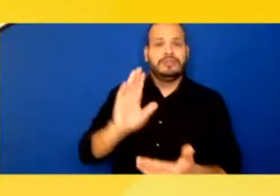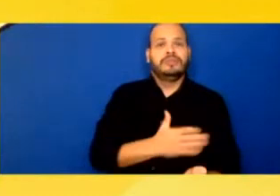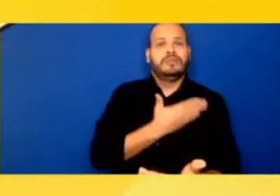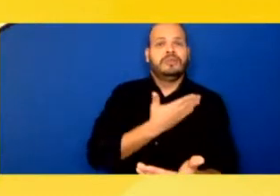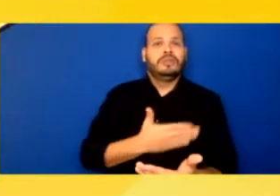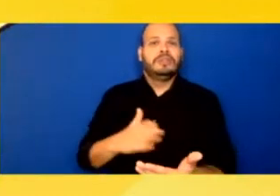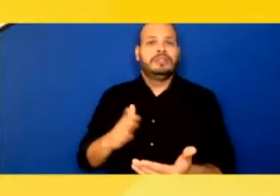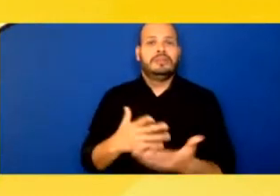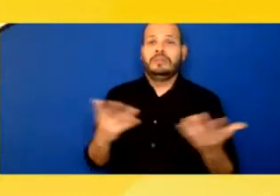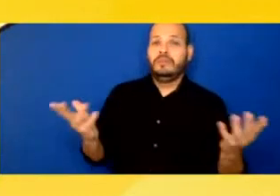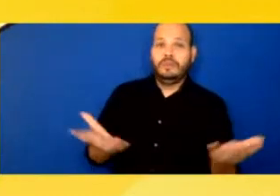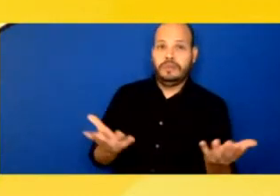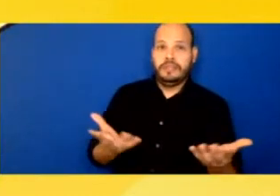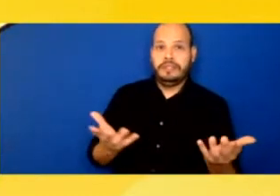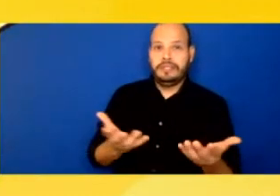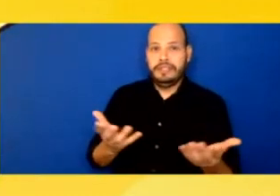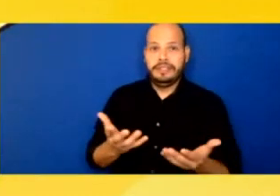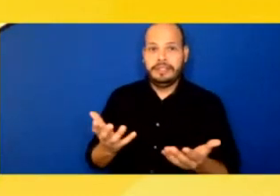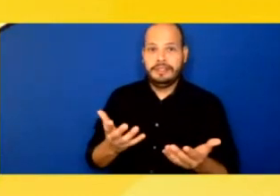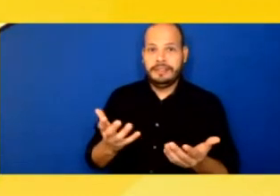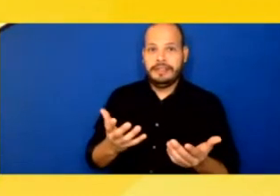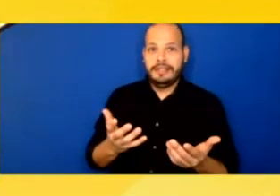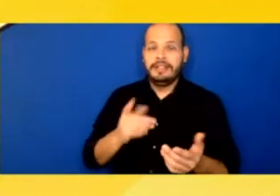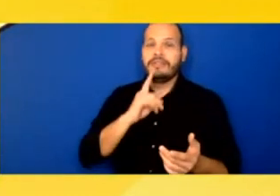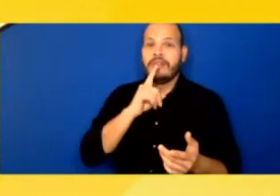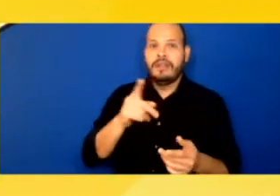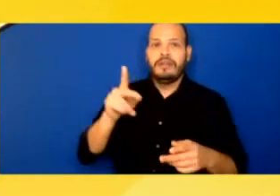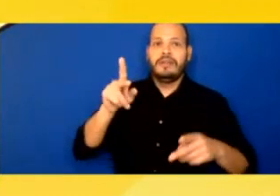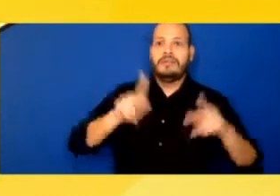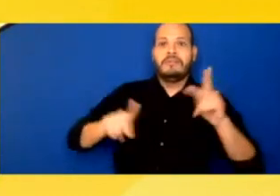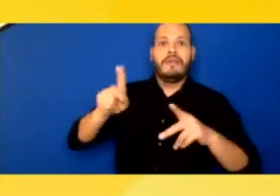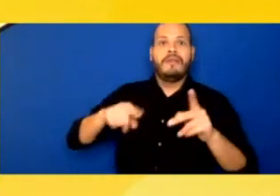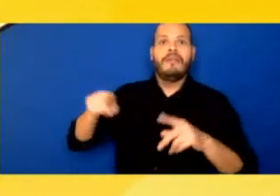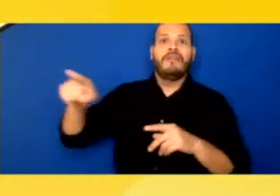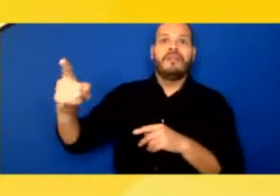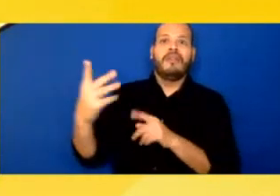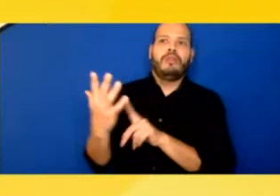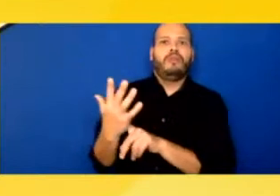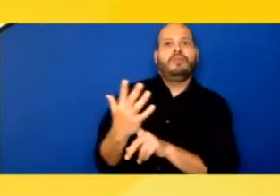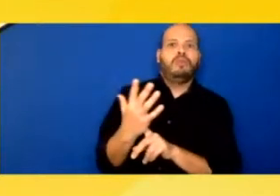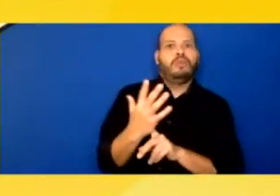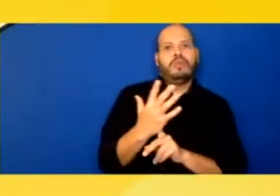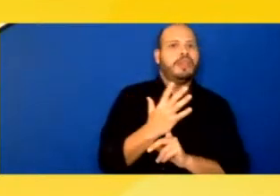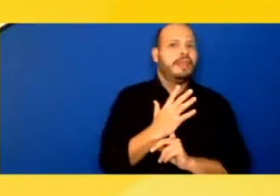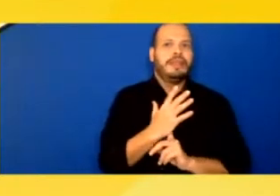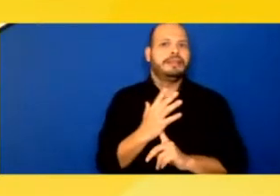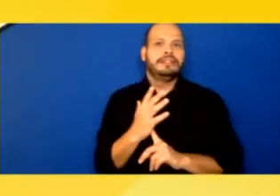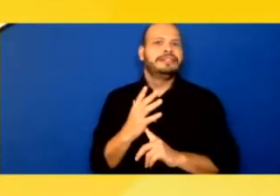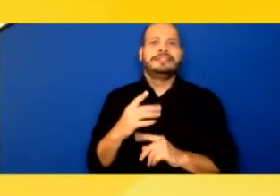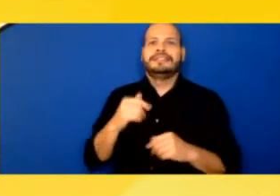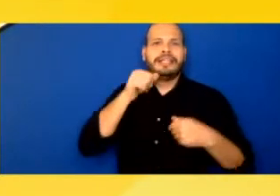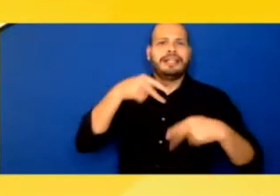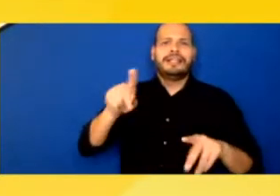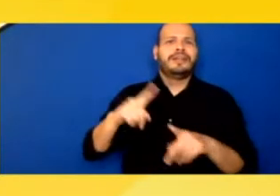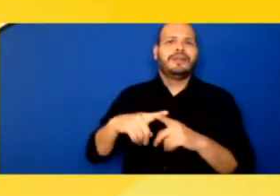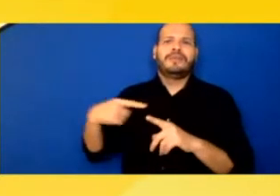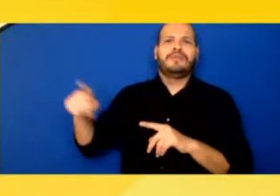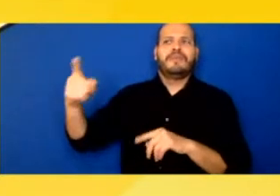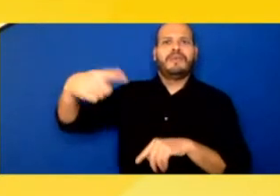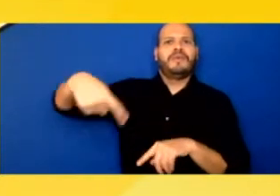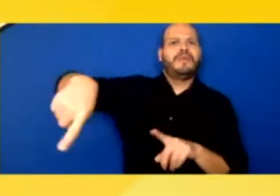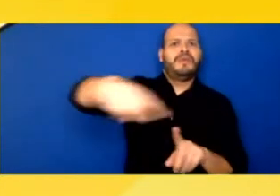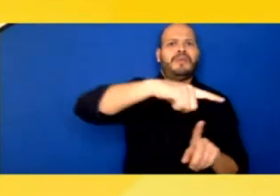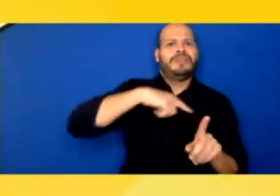around, turn me around, ain't gonna let nobody turn me around. I'm gonna keep on a